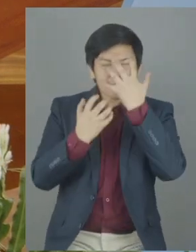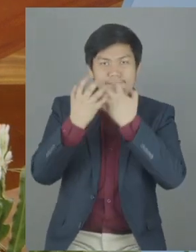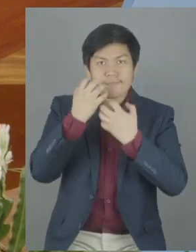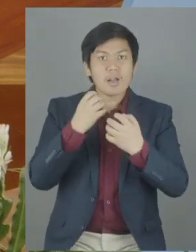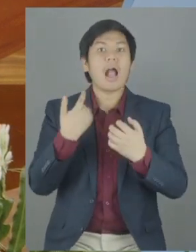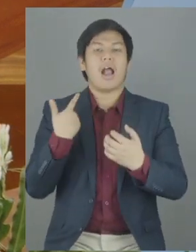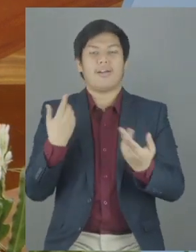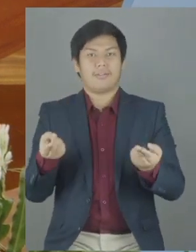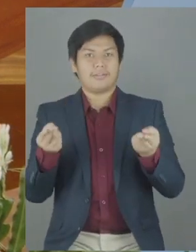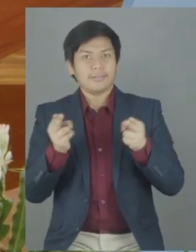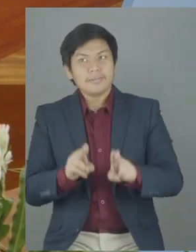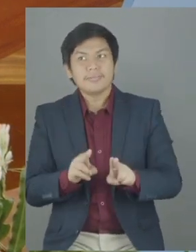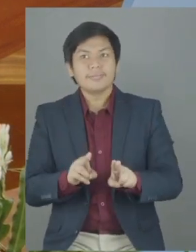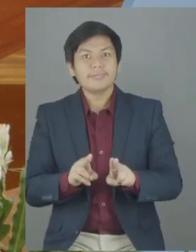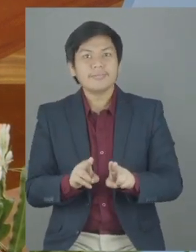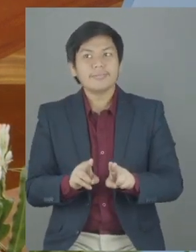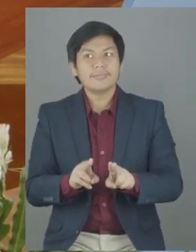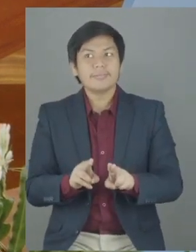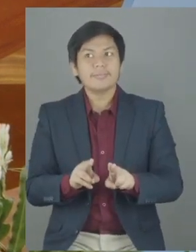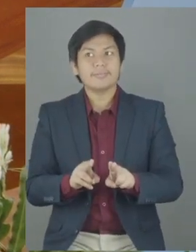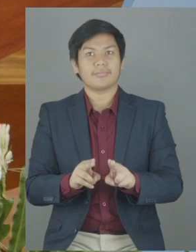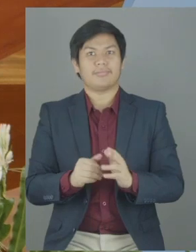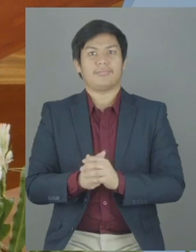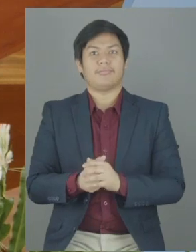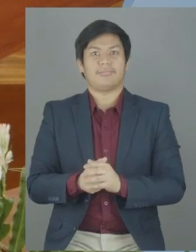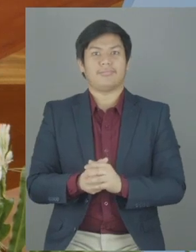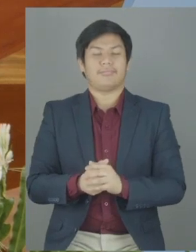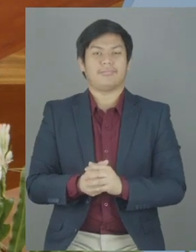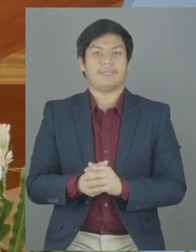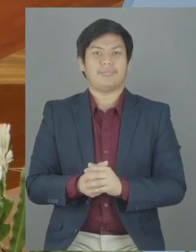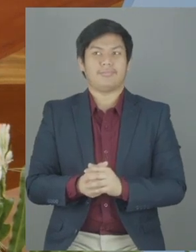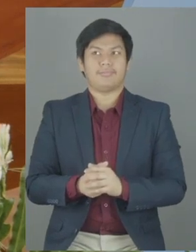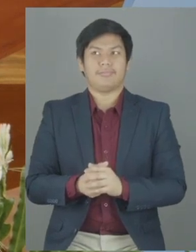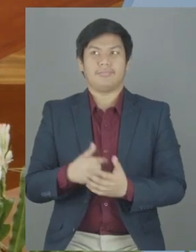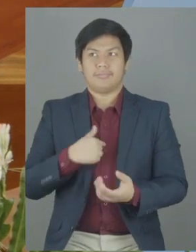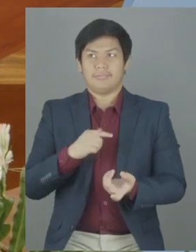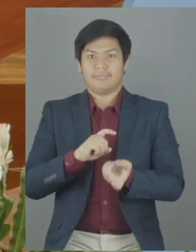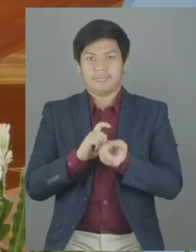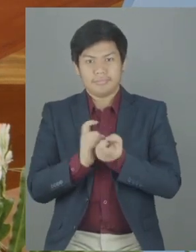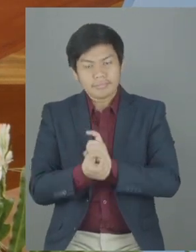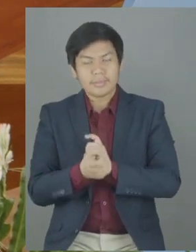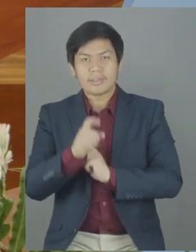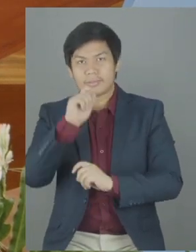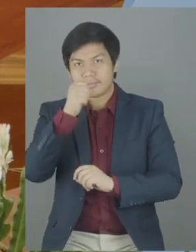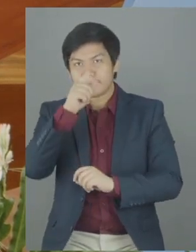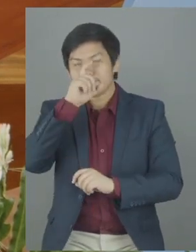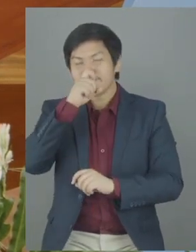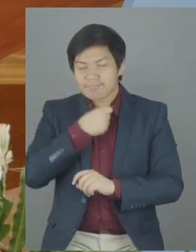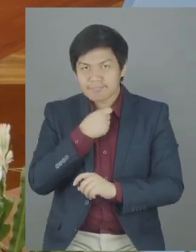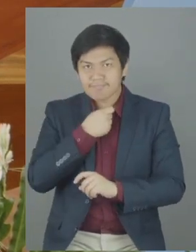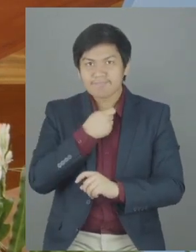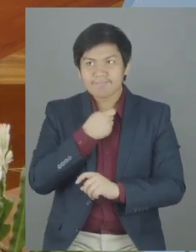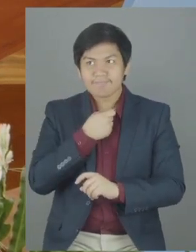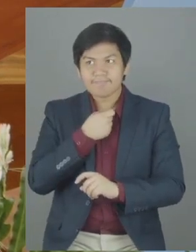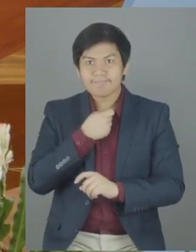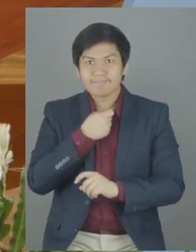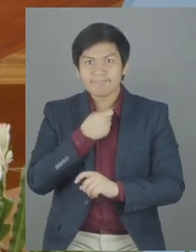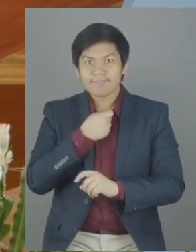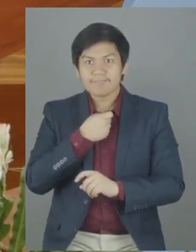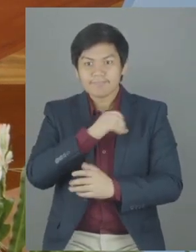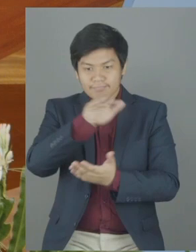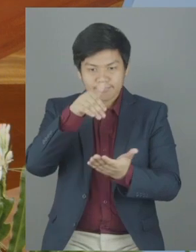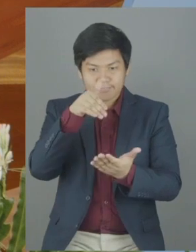something happens. I become a kid again. I become a 10-year-old in the midst of